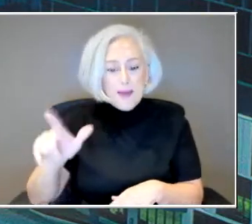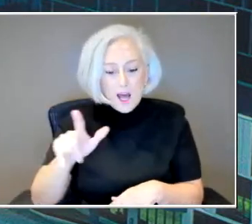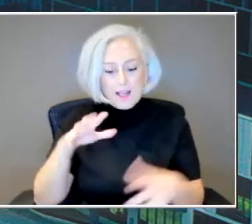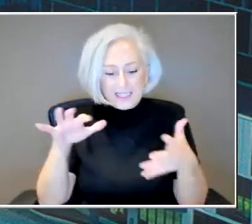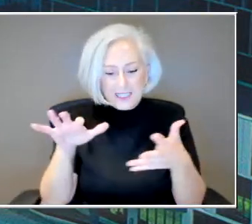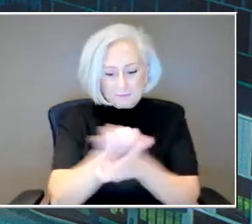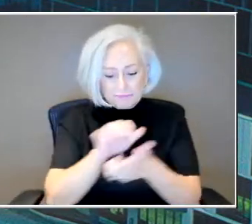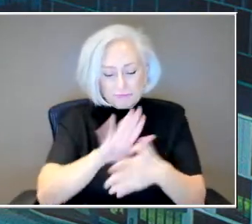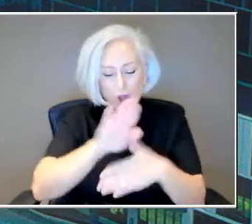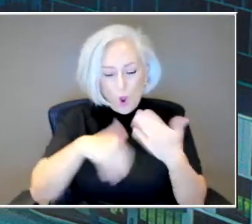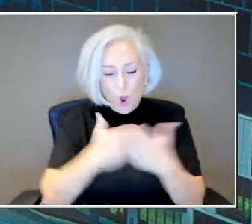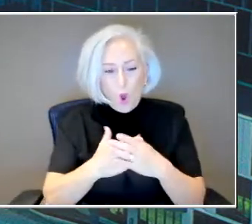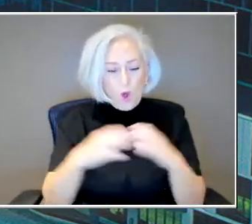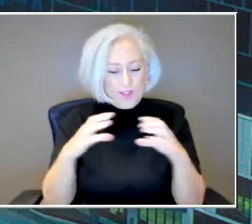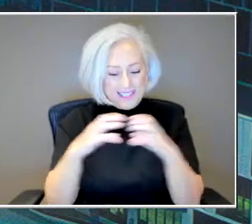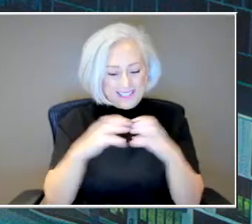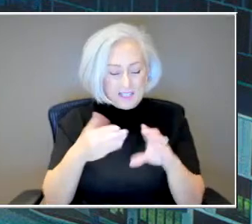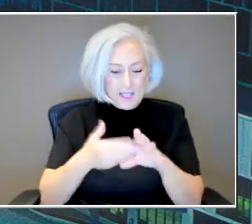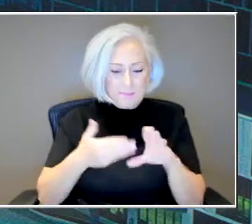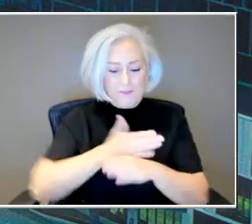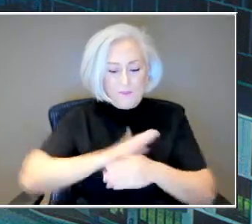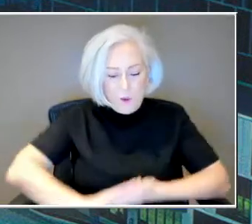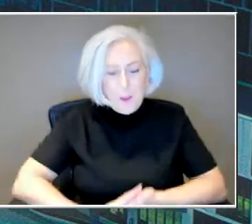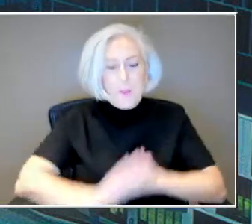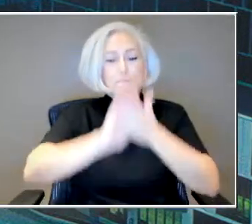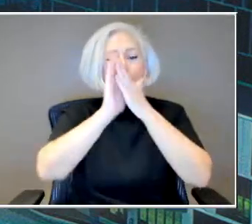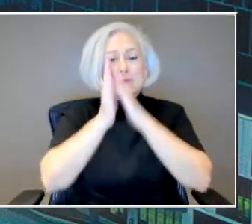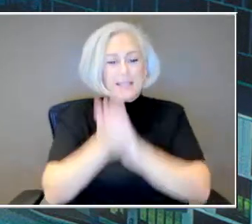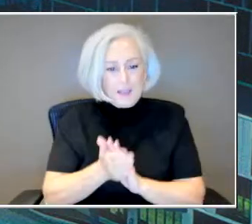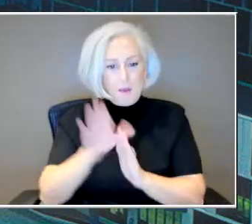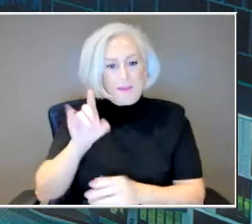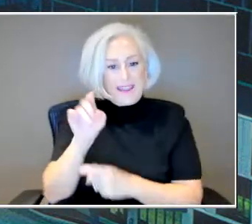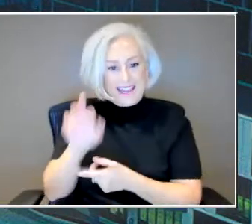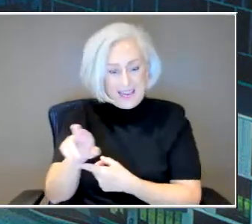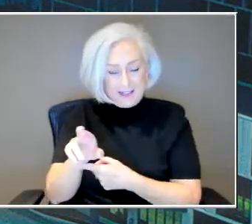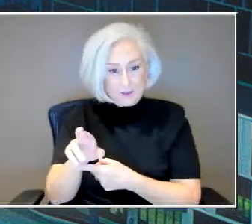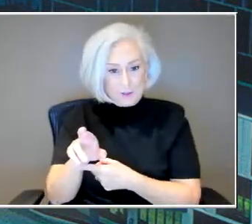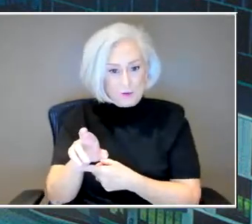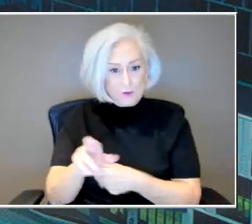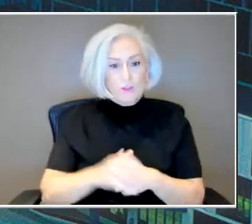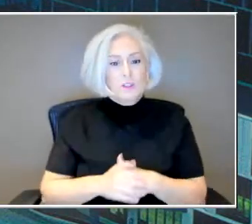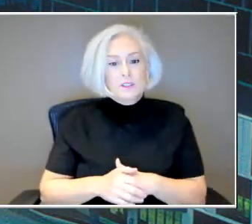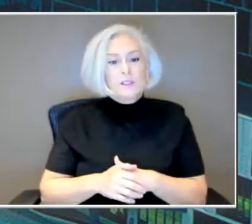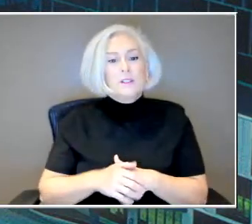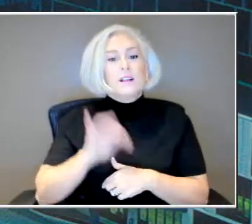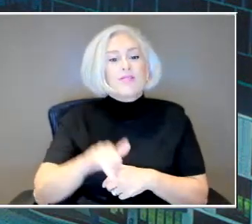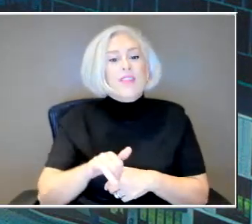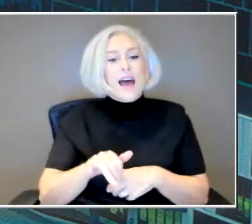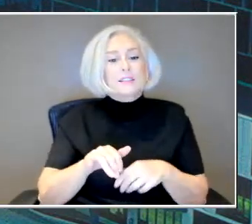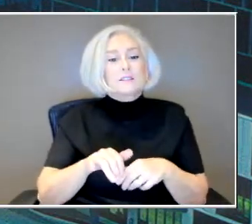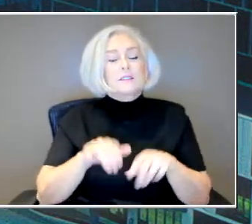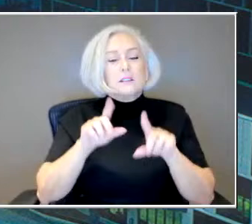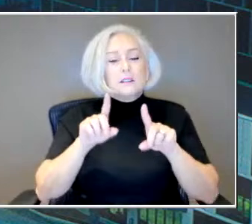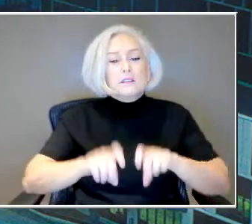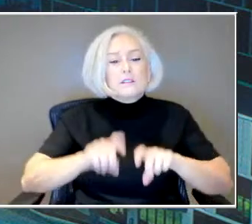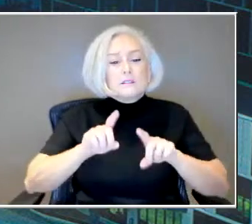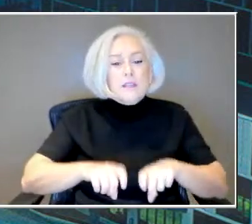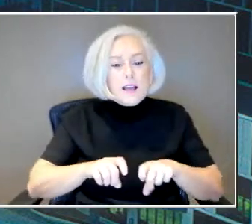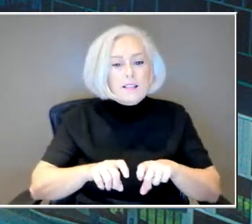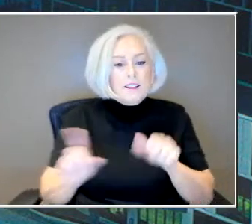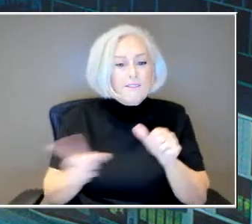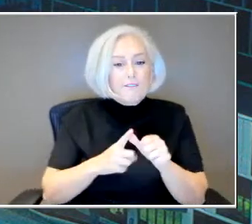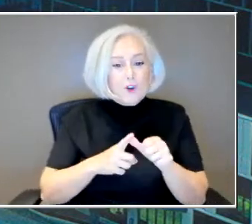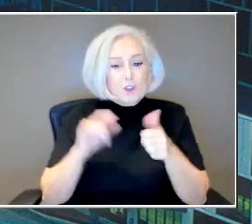invasive cancer. So in this particular trial, this is the largest trial of vaccines in Lynch syndrome in North America, where we are